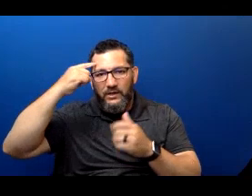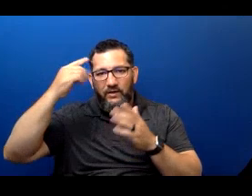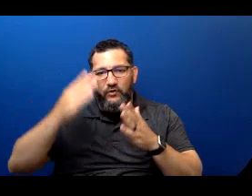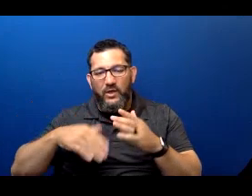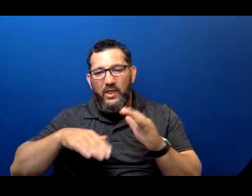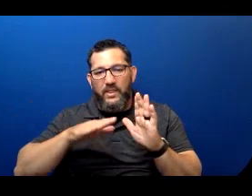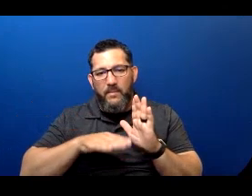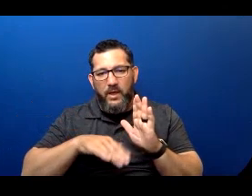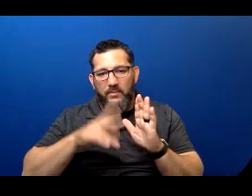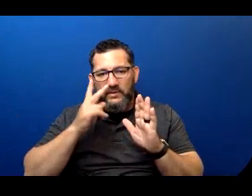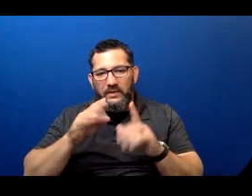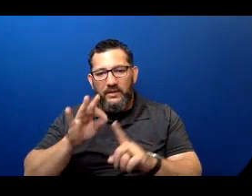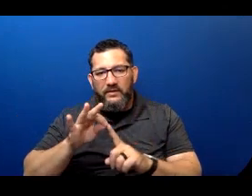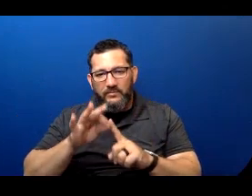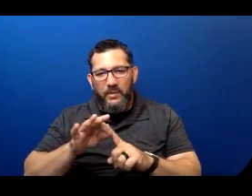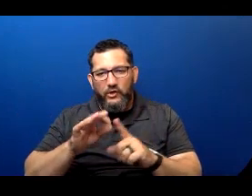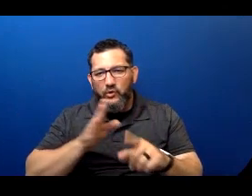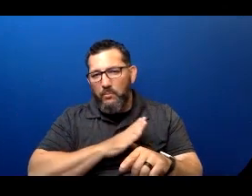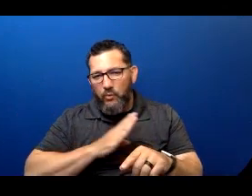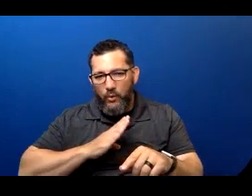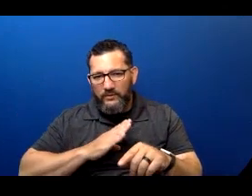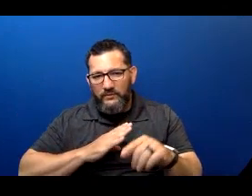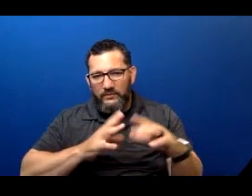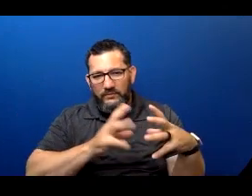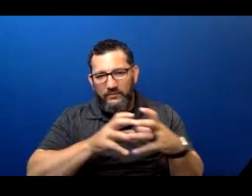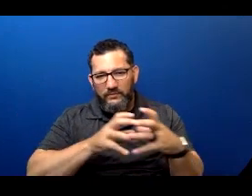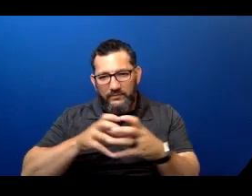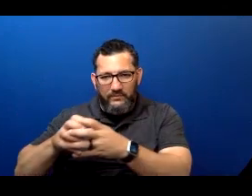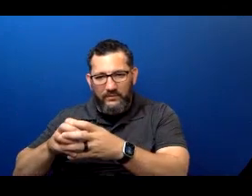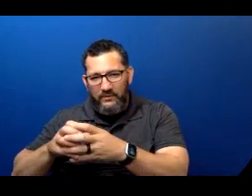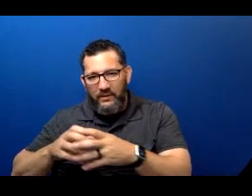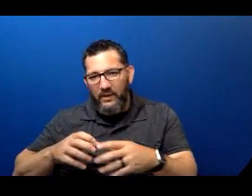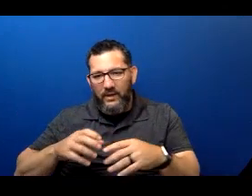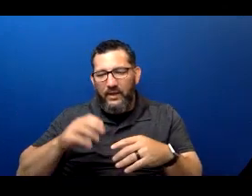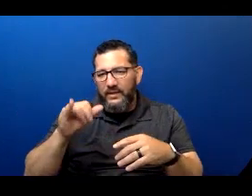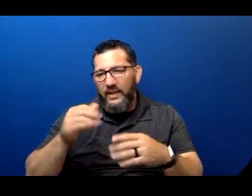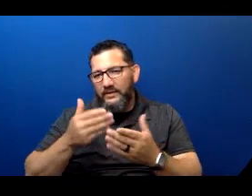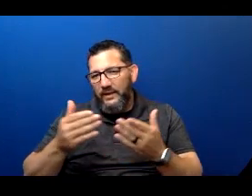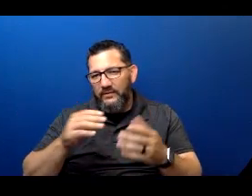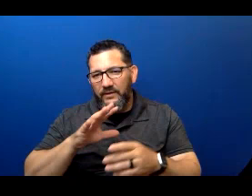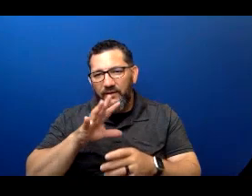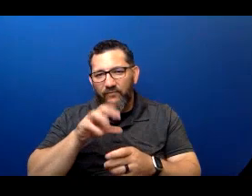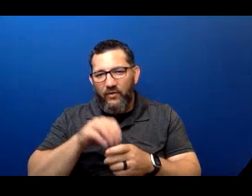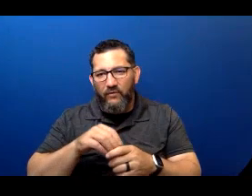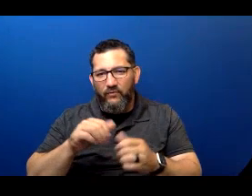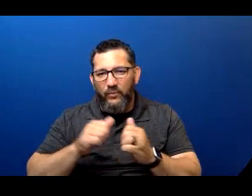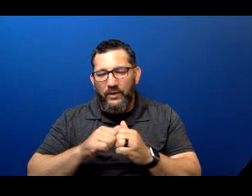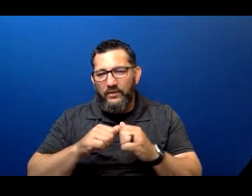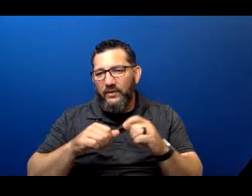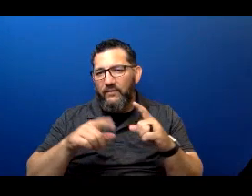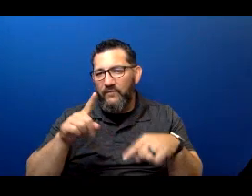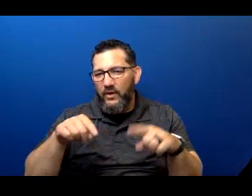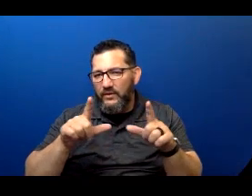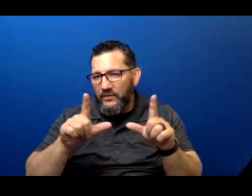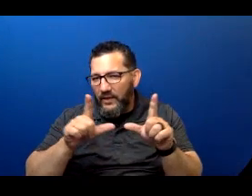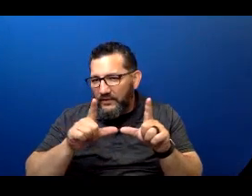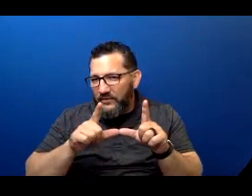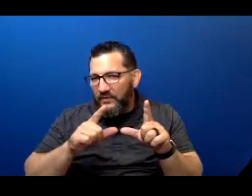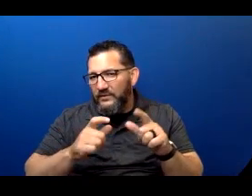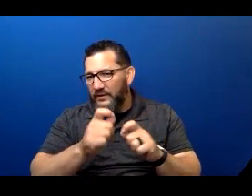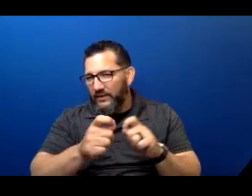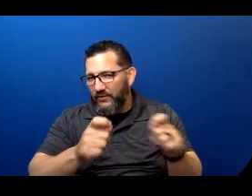kind of special standalone boards. And these are the ones that are involved with things such as the issuance of various licenses. And